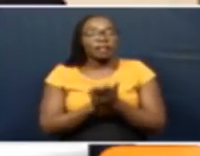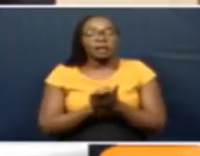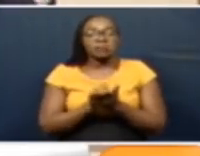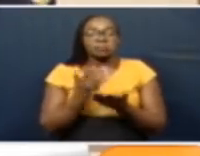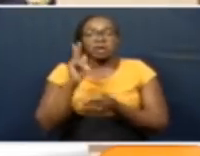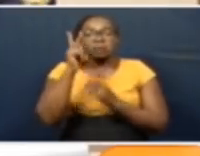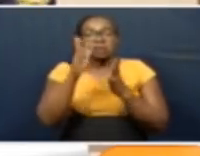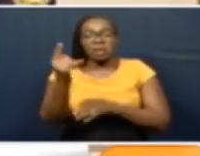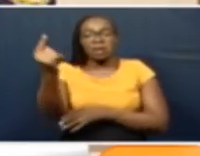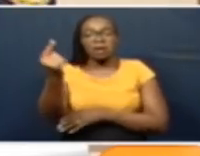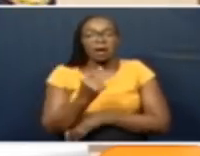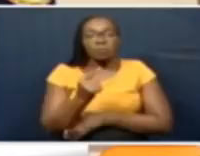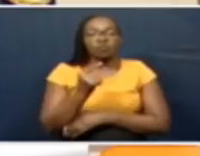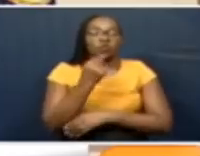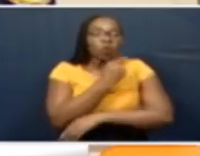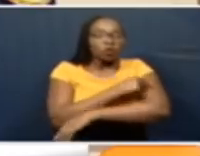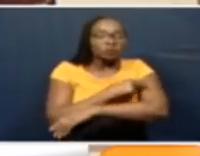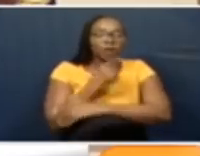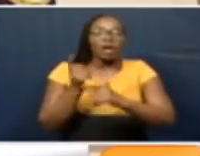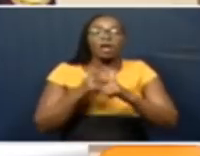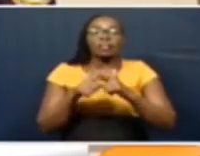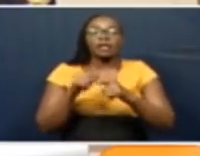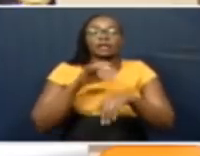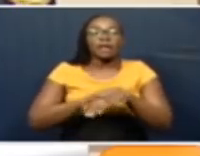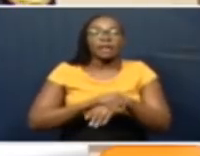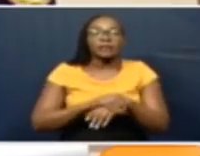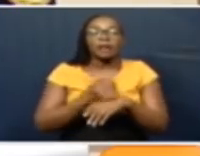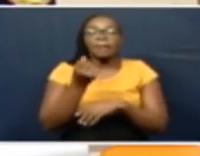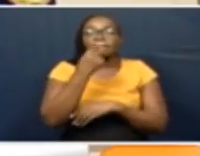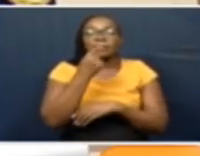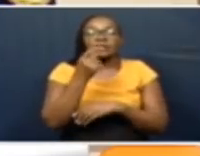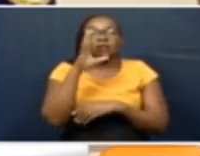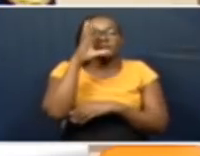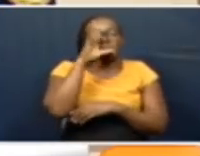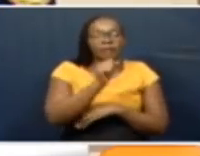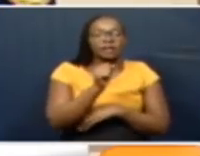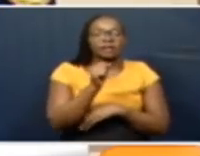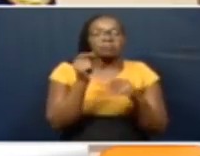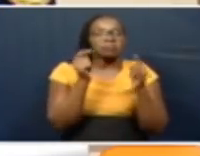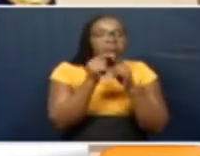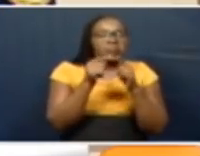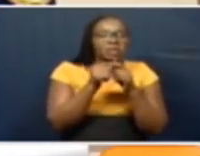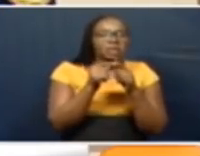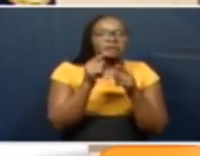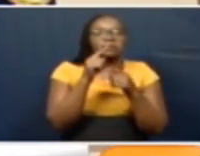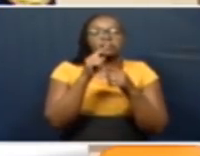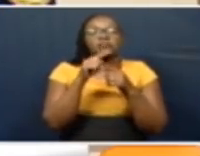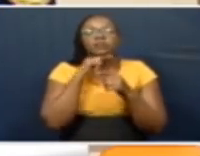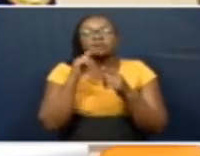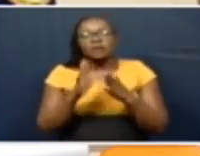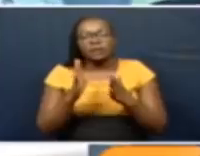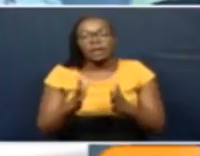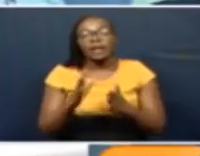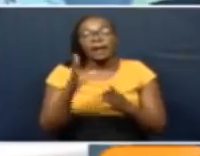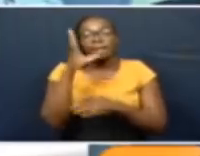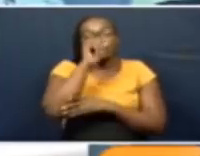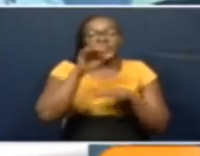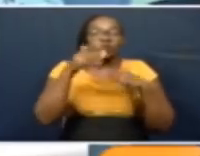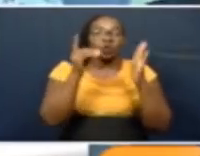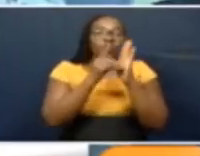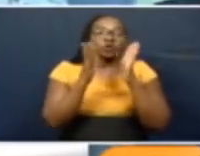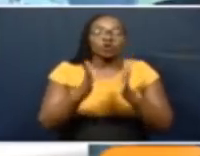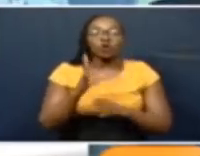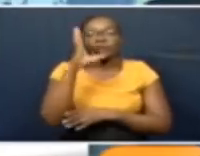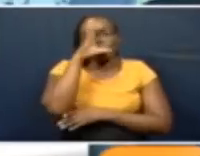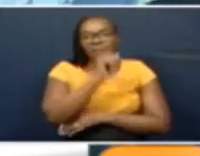hospital and she found neither aspirin for her pain or a doctor to attend to